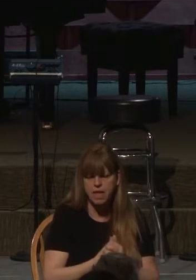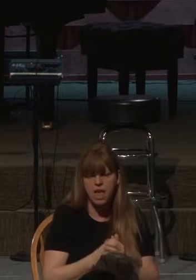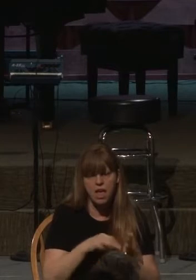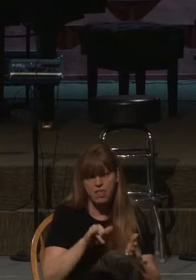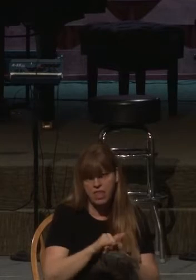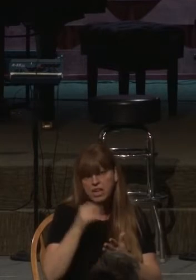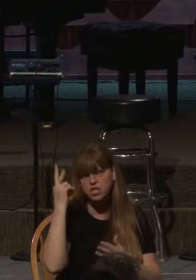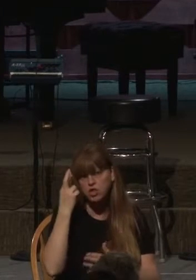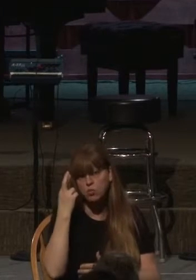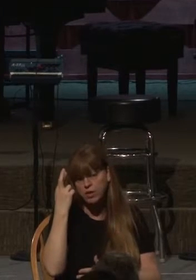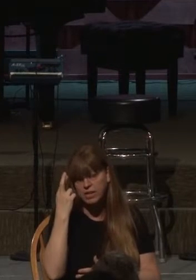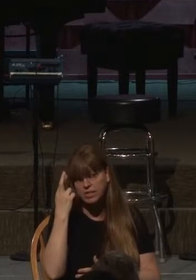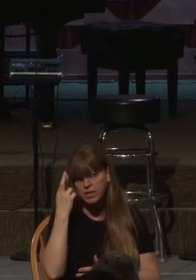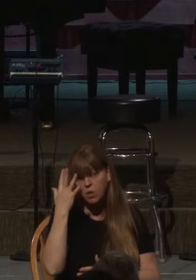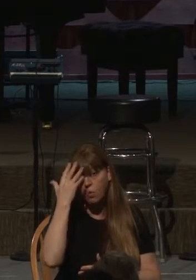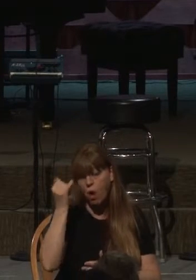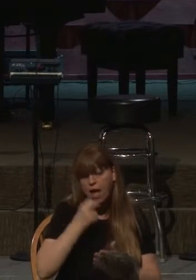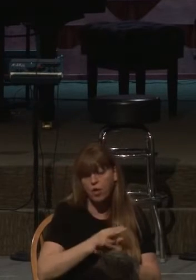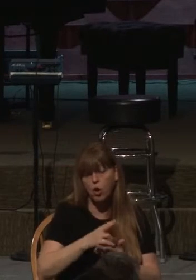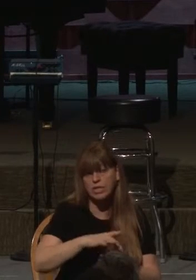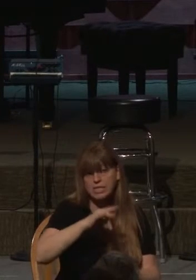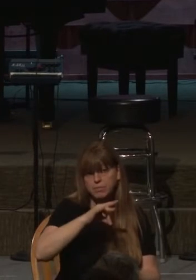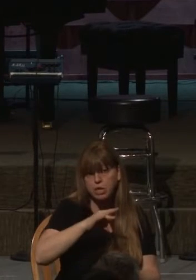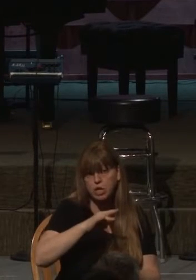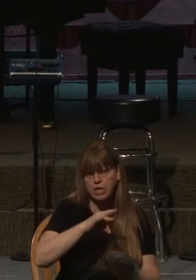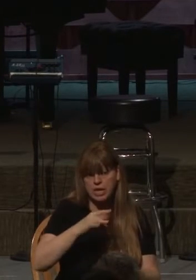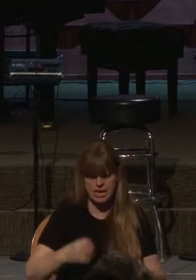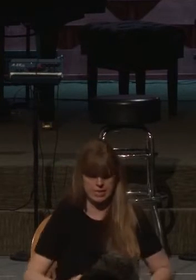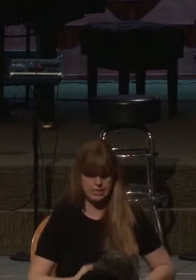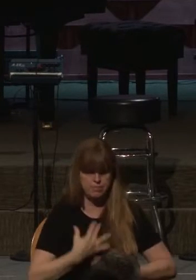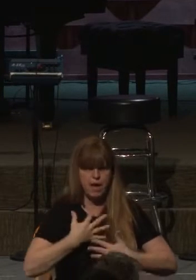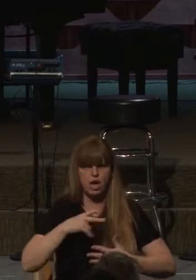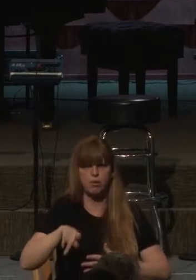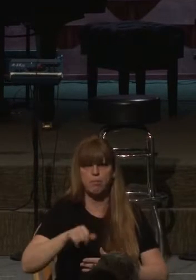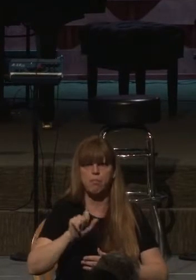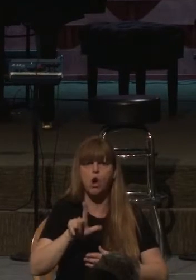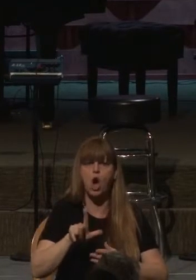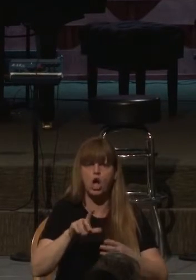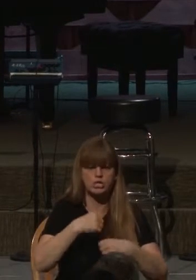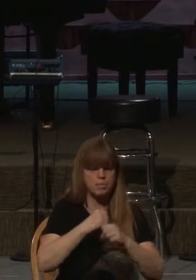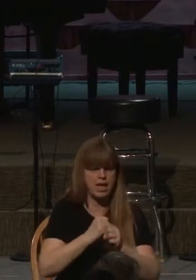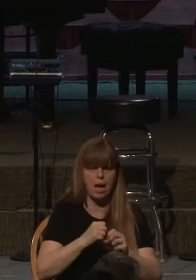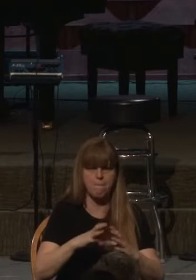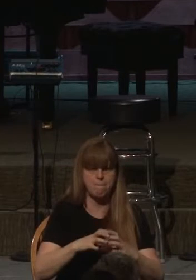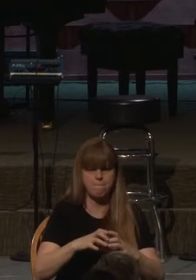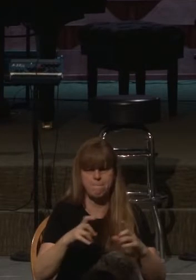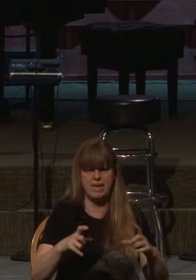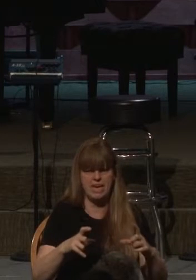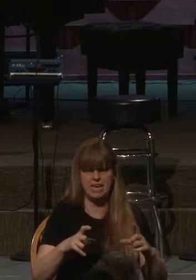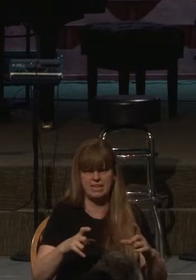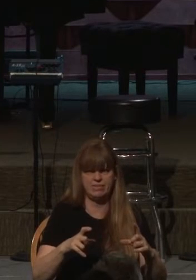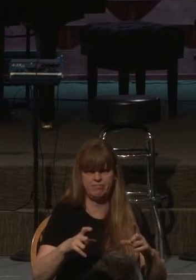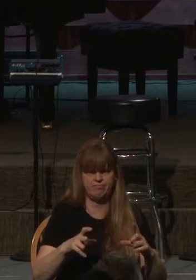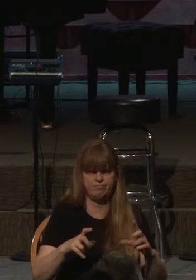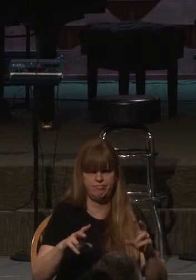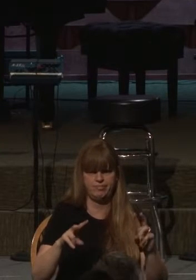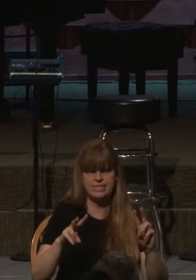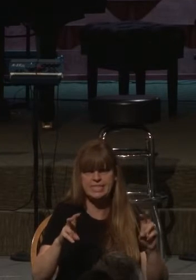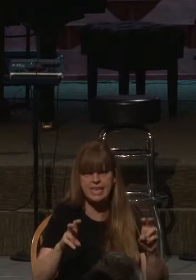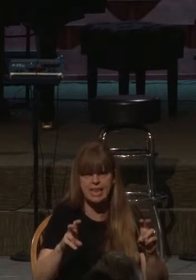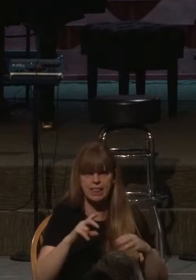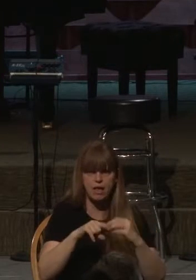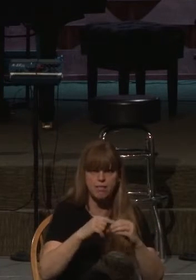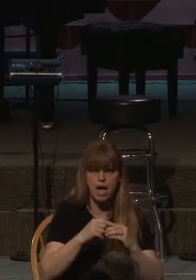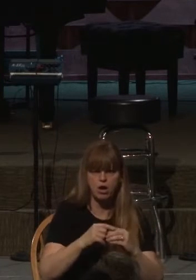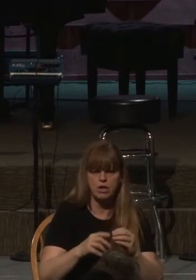the reason why the Holy Spirit inspired the Apostle Paul to make such a big deal, make such a big issue out of spiritual